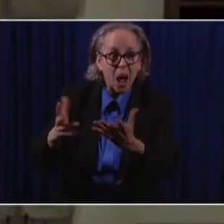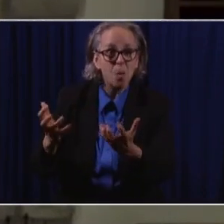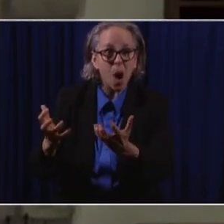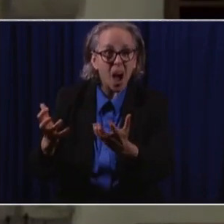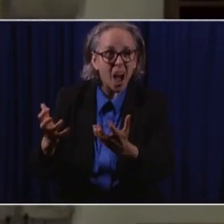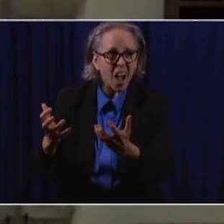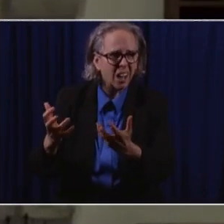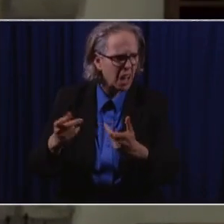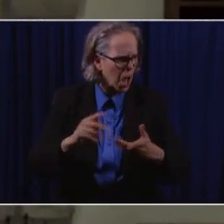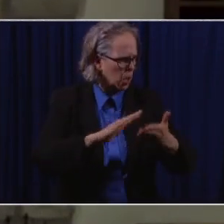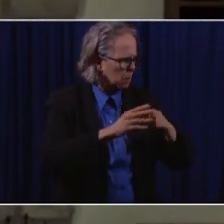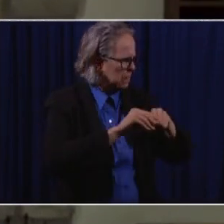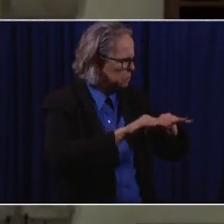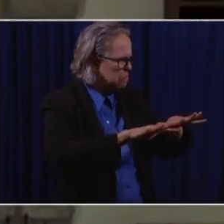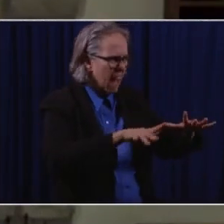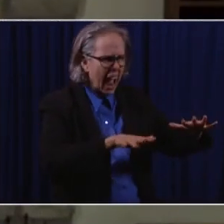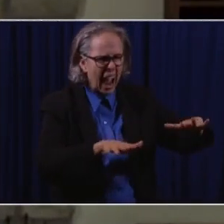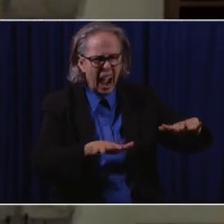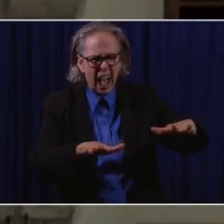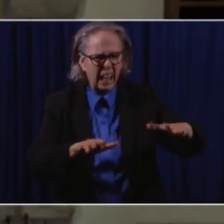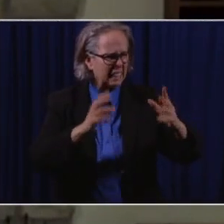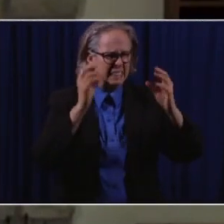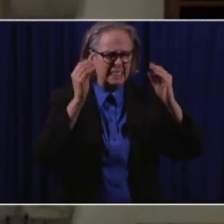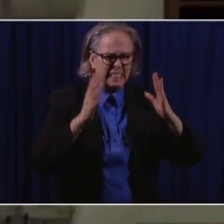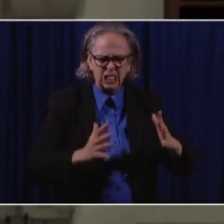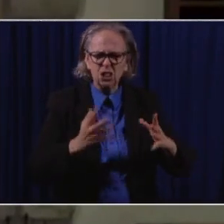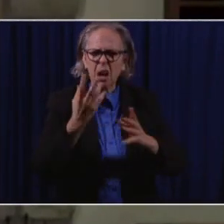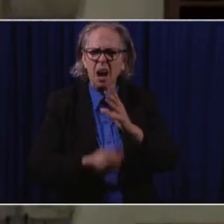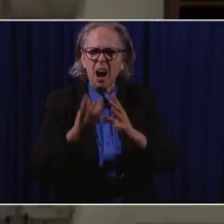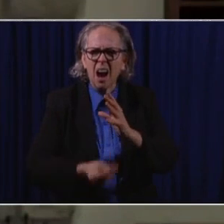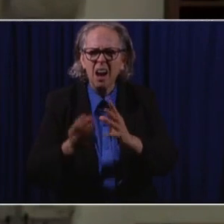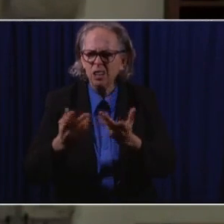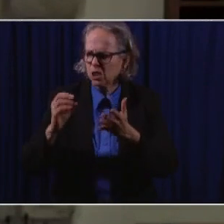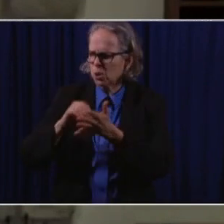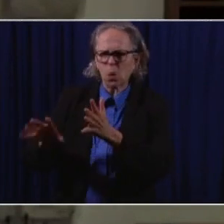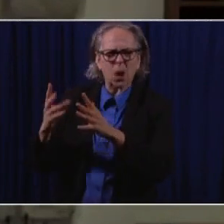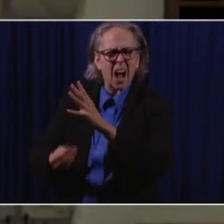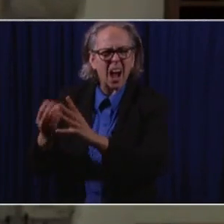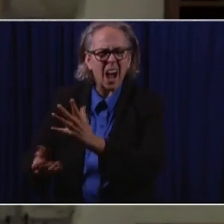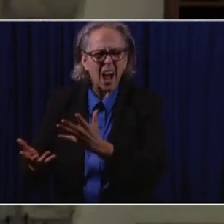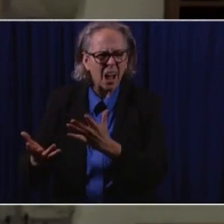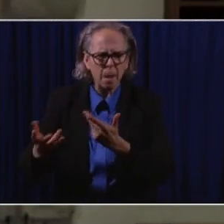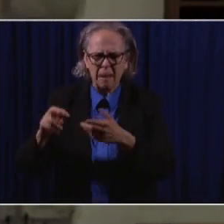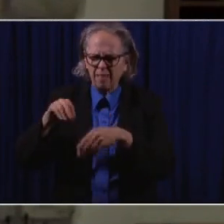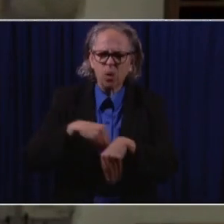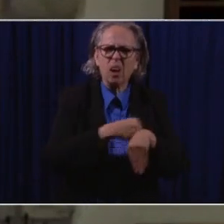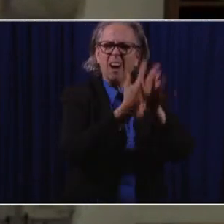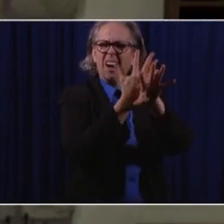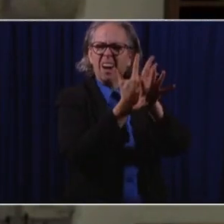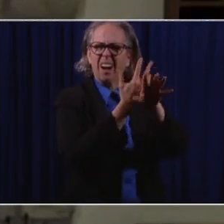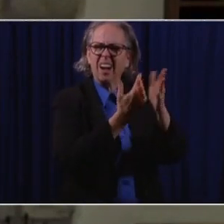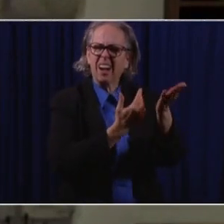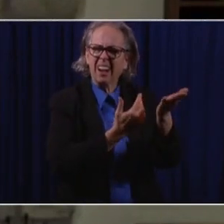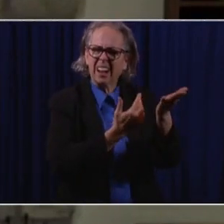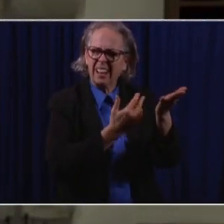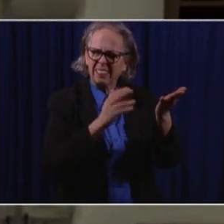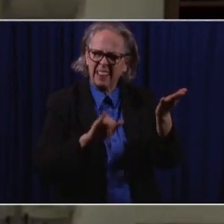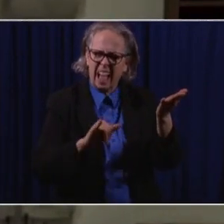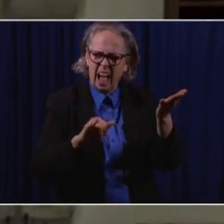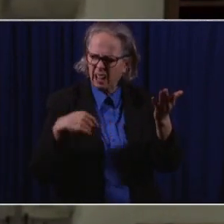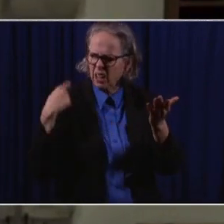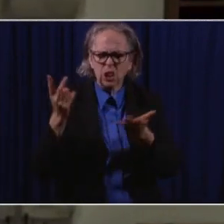are out of school. In the last 2 weeks, at least 16 districts have made the decision to scale back to hybrid or